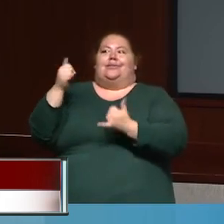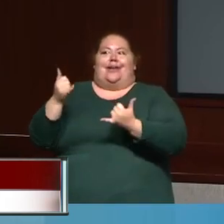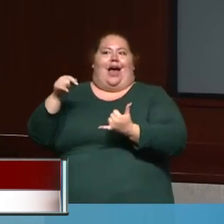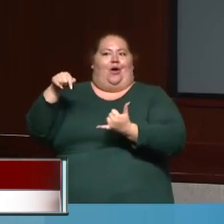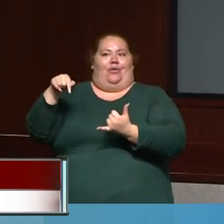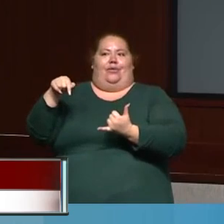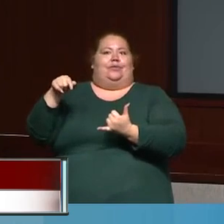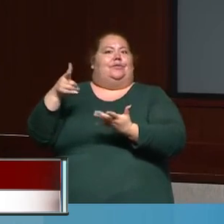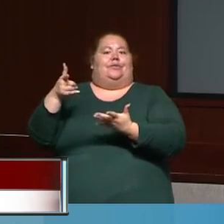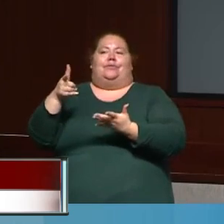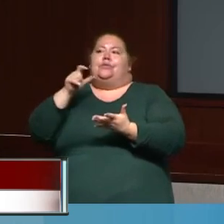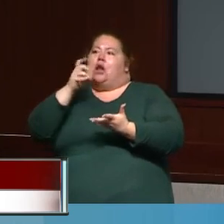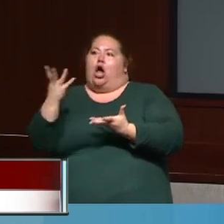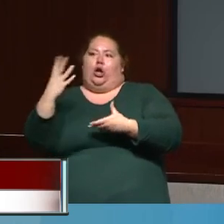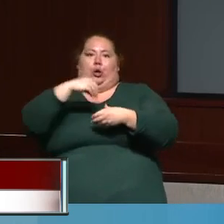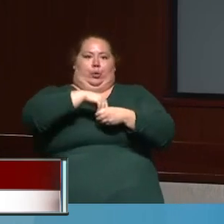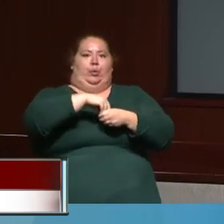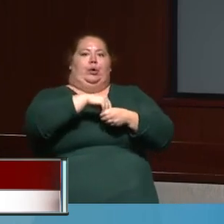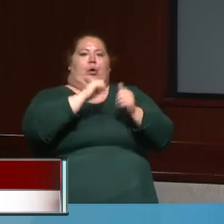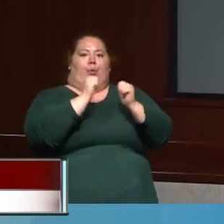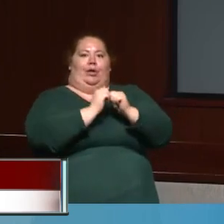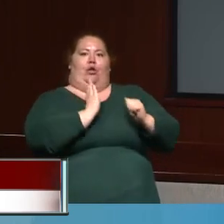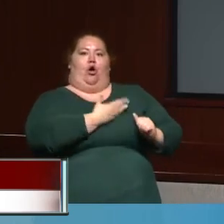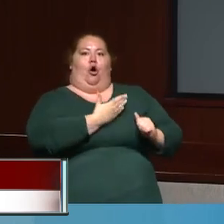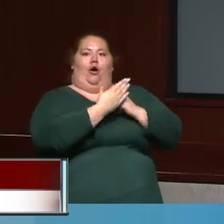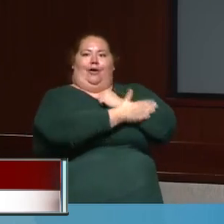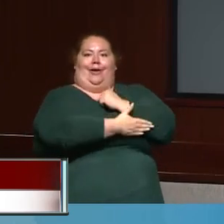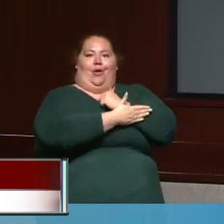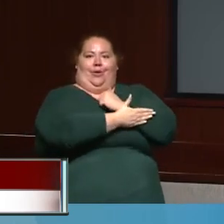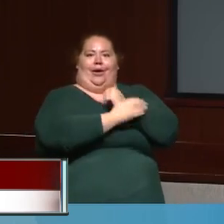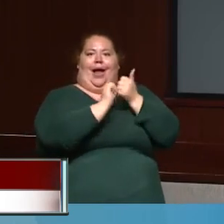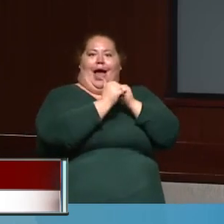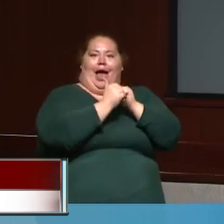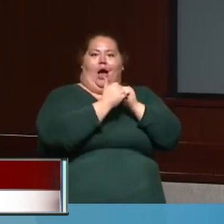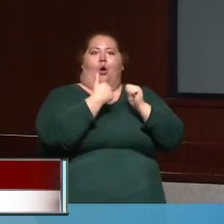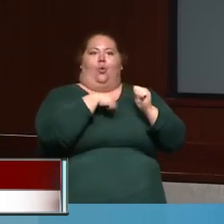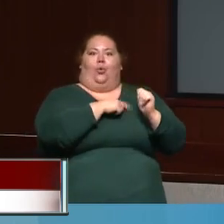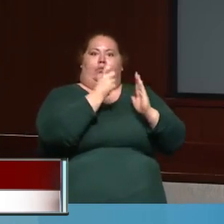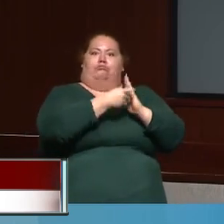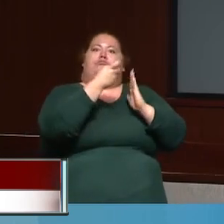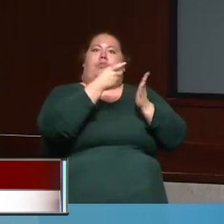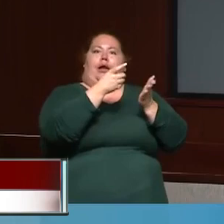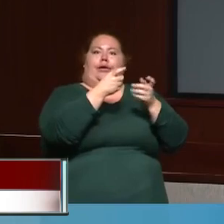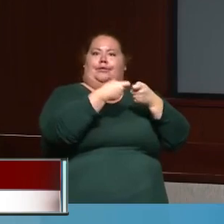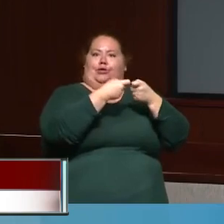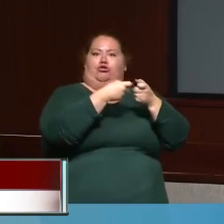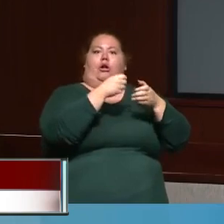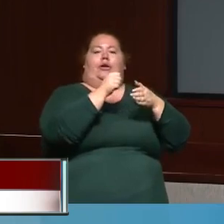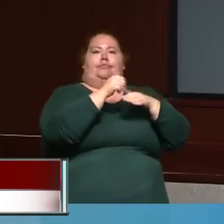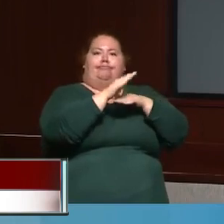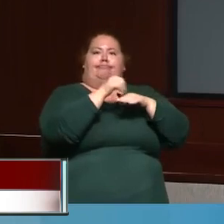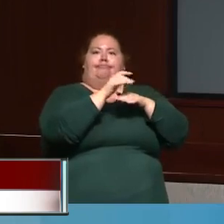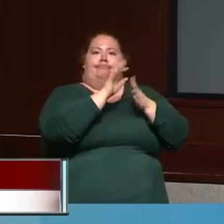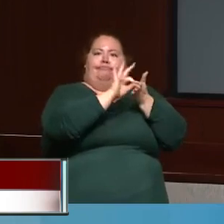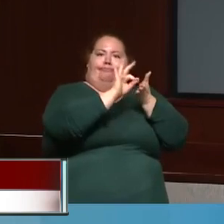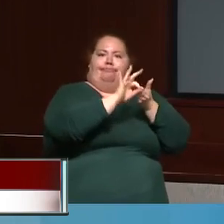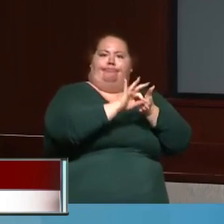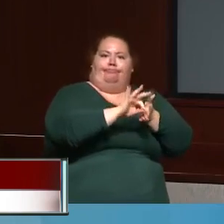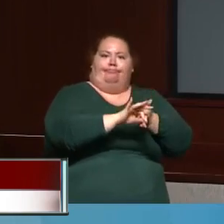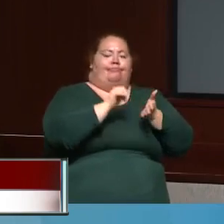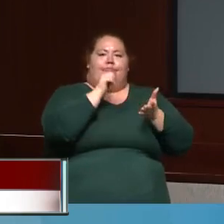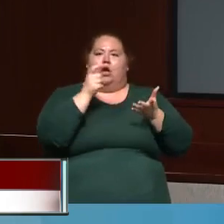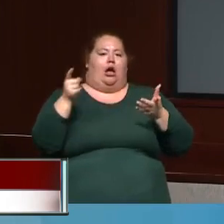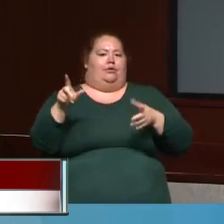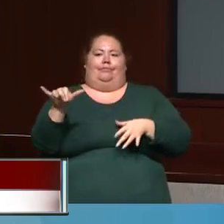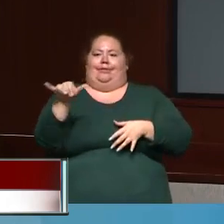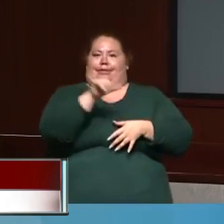used to calculate the county's testing rate, which was used to artificially adjust the case rate of when determining our associated tier or our